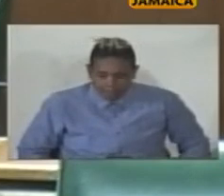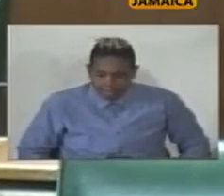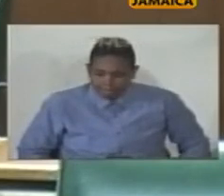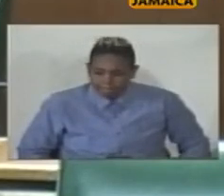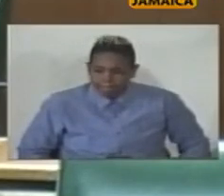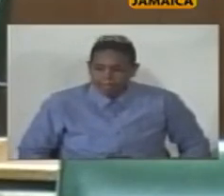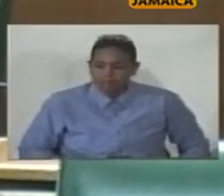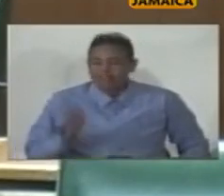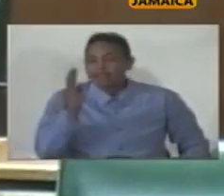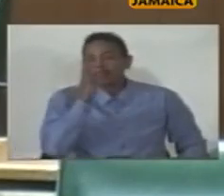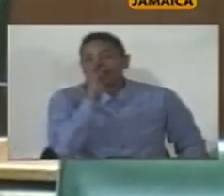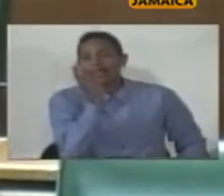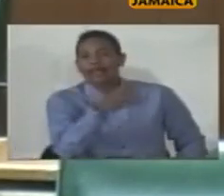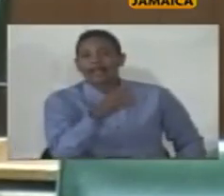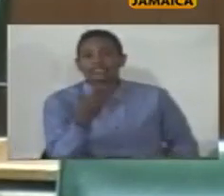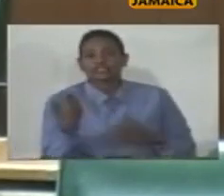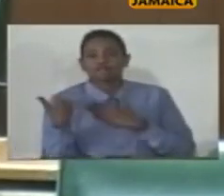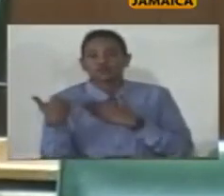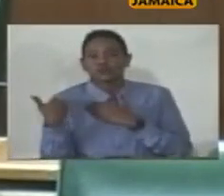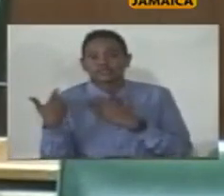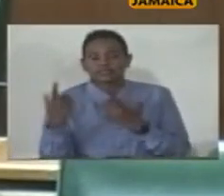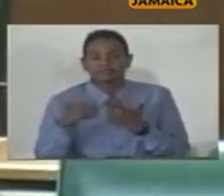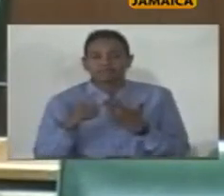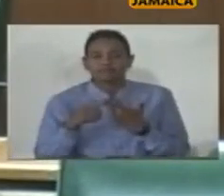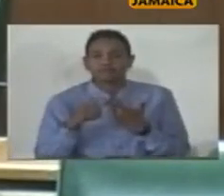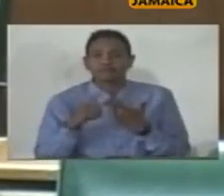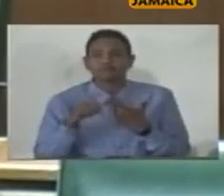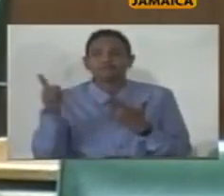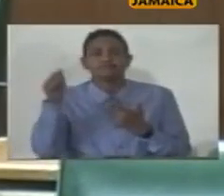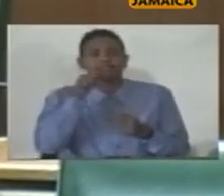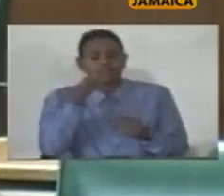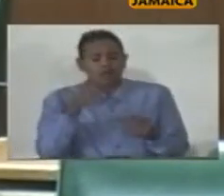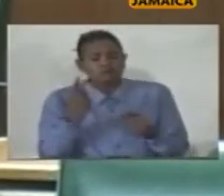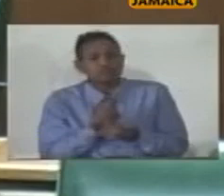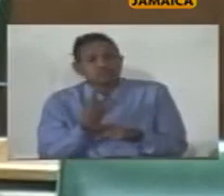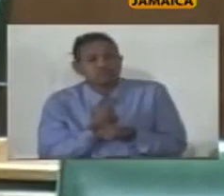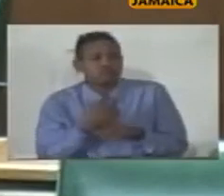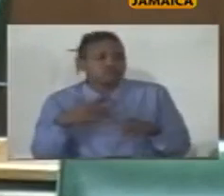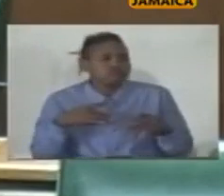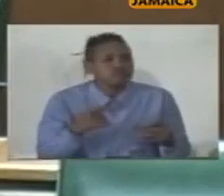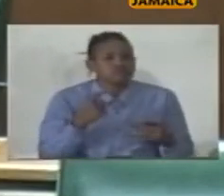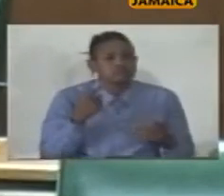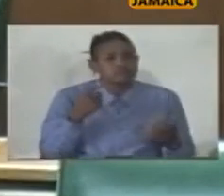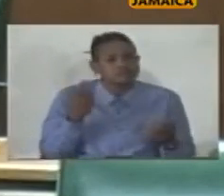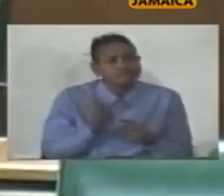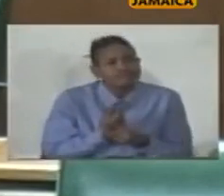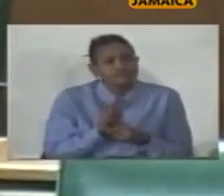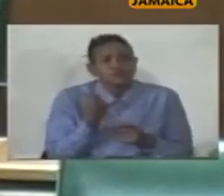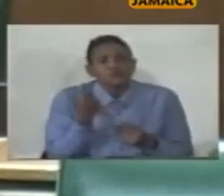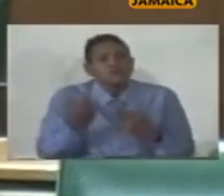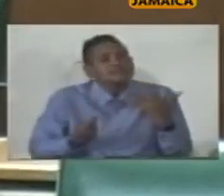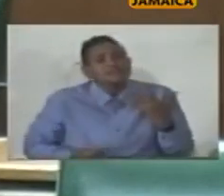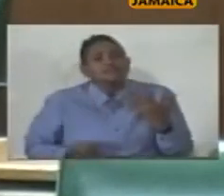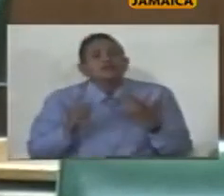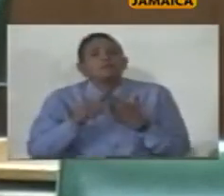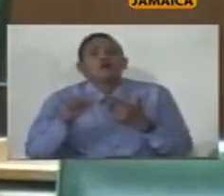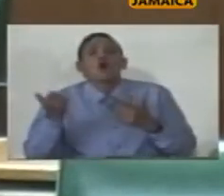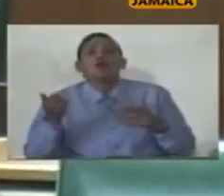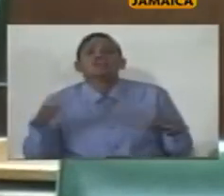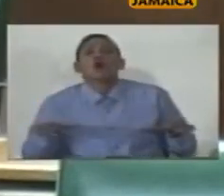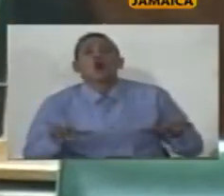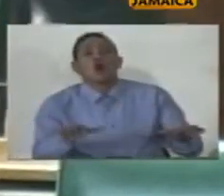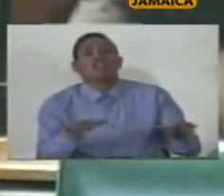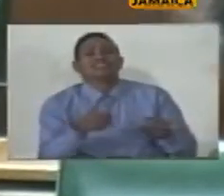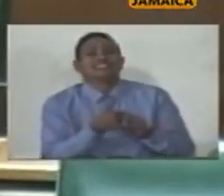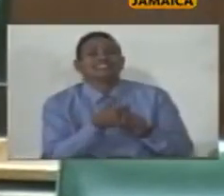neglect of duty, gross inefficiency, and such other conduct